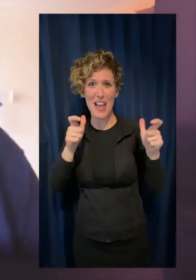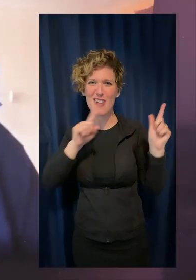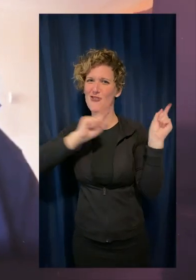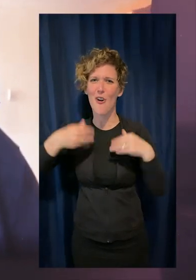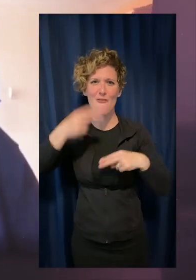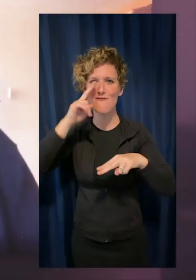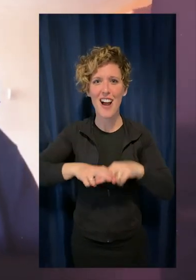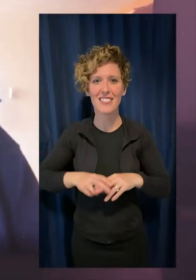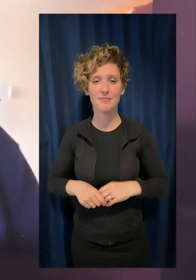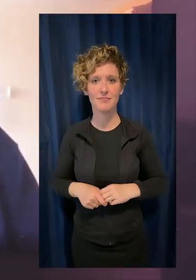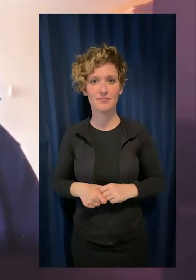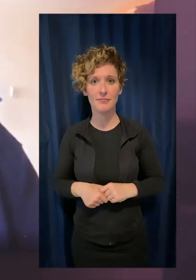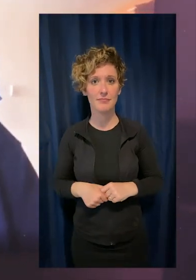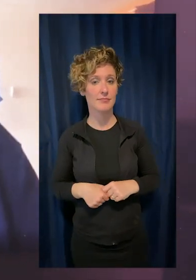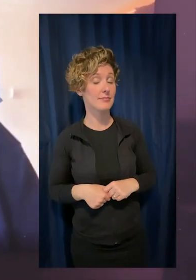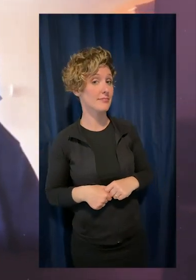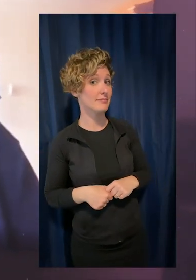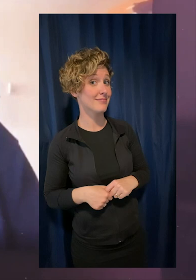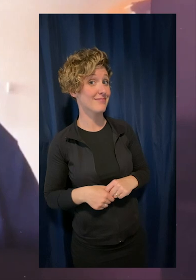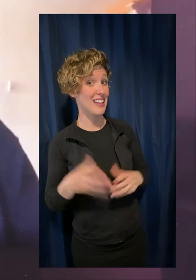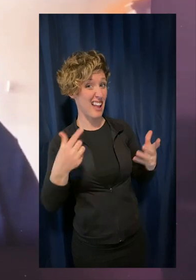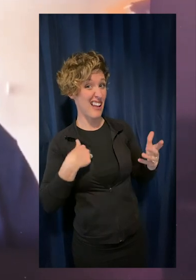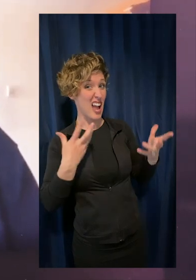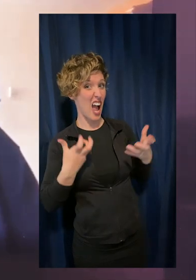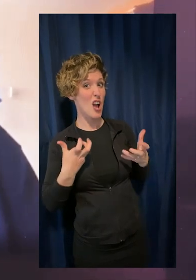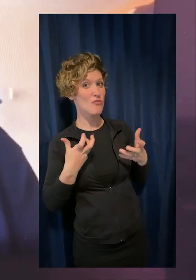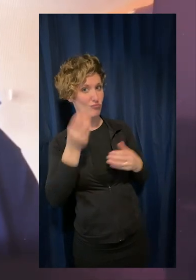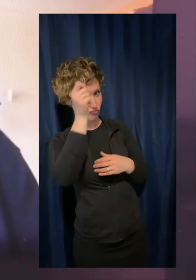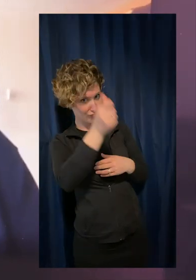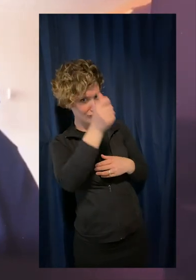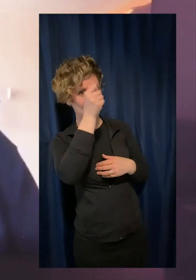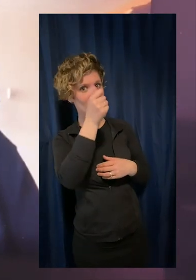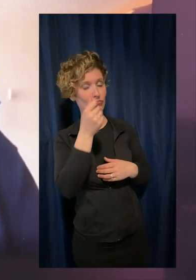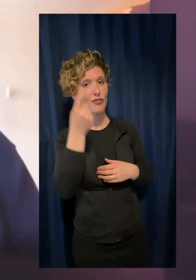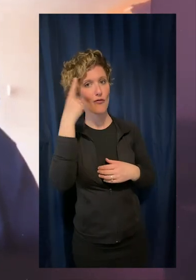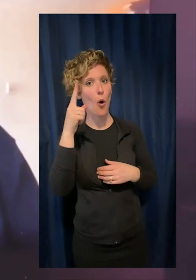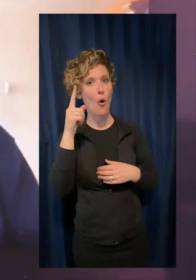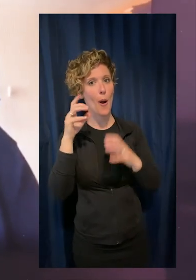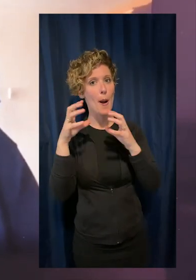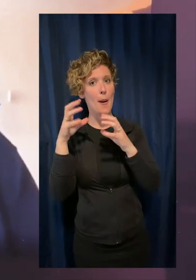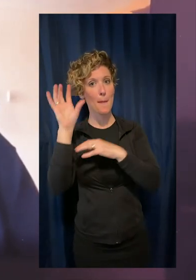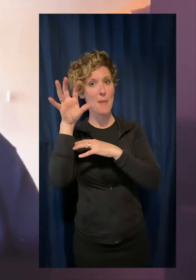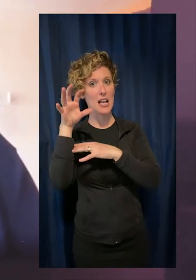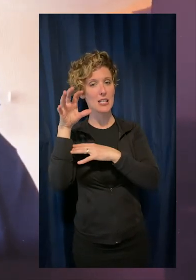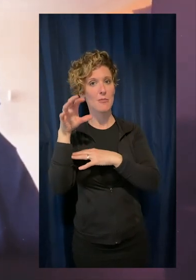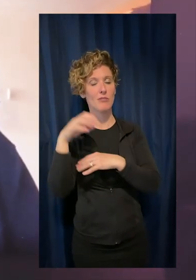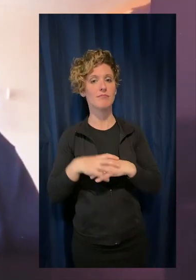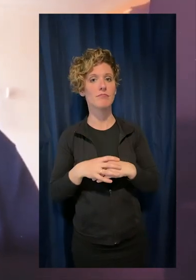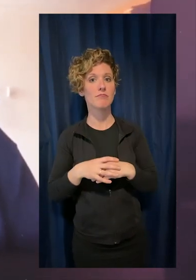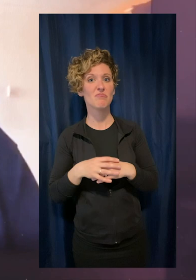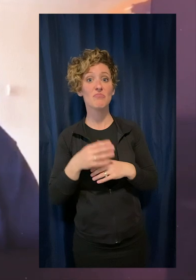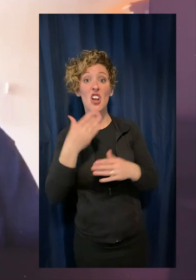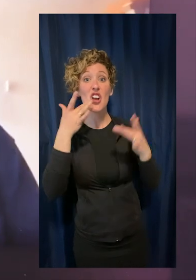On behalf of the Lady Huskies basketball program, I would like to say congratulations to the class of 2020. We wish you the best of luck